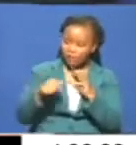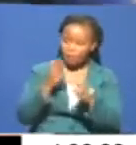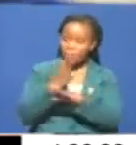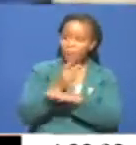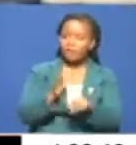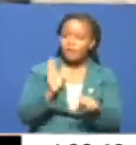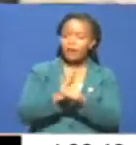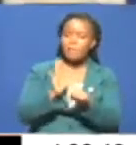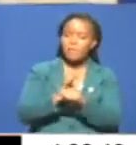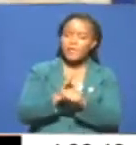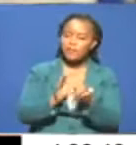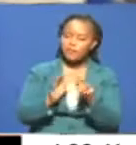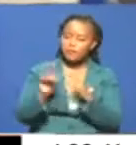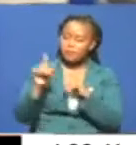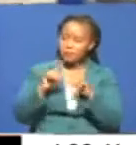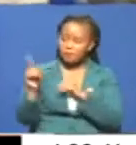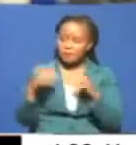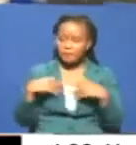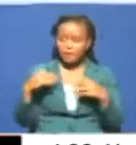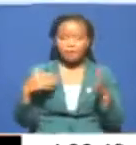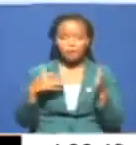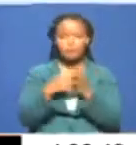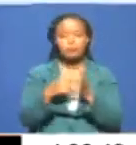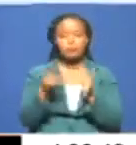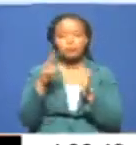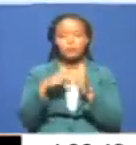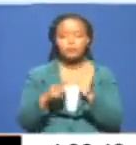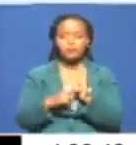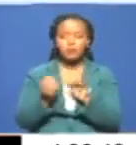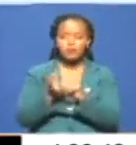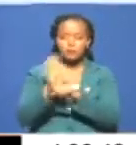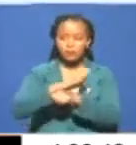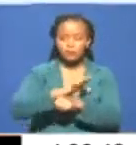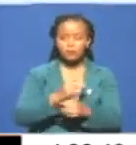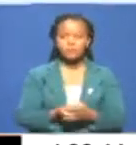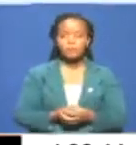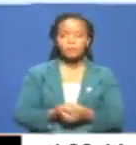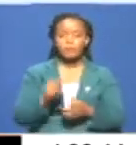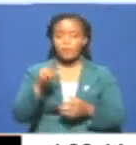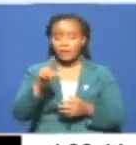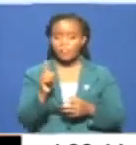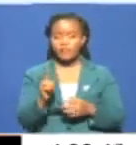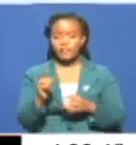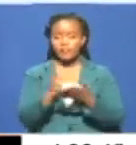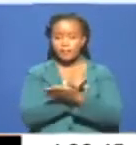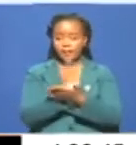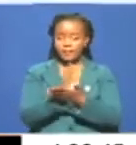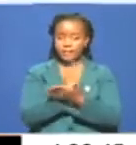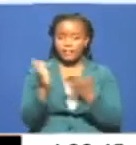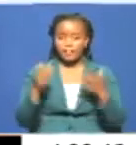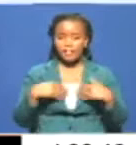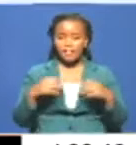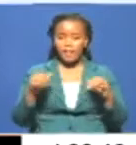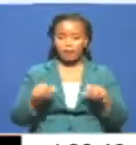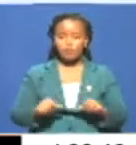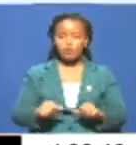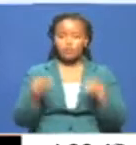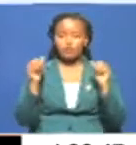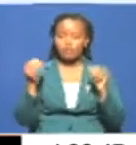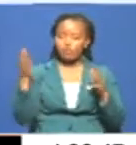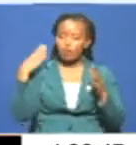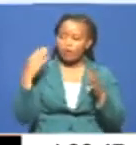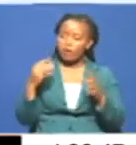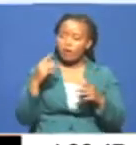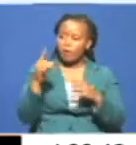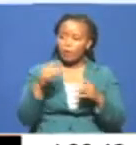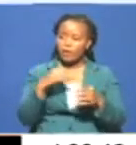destinations relaxed COVID-19 pandemic protocols. The horticulture sector has remained resilient over the last 1 year and it is